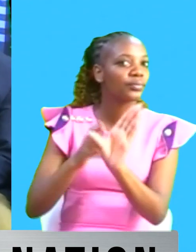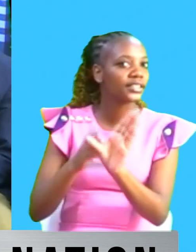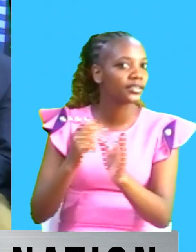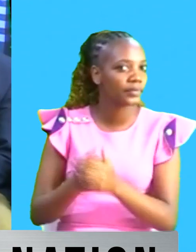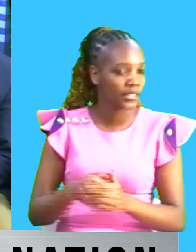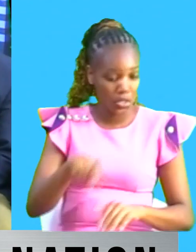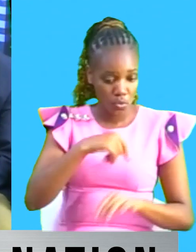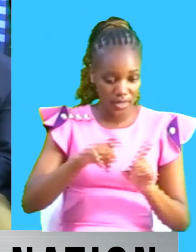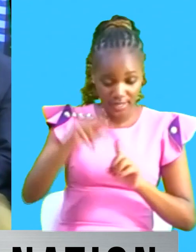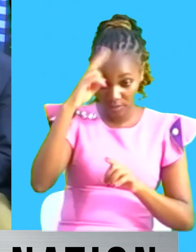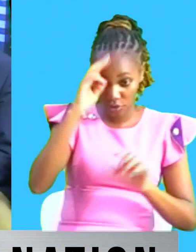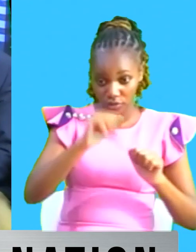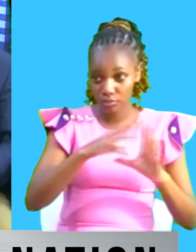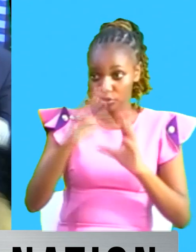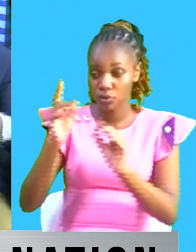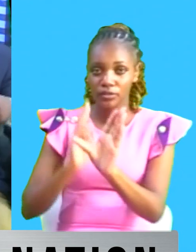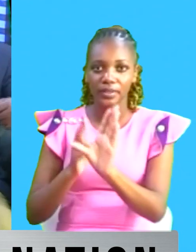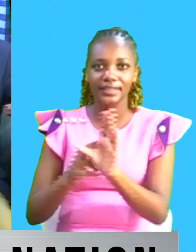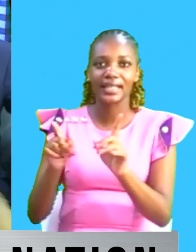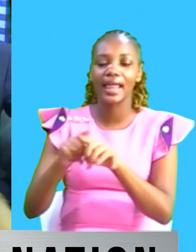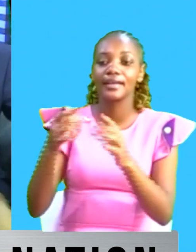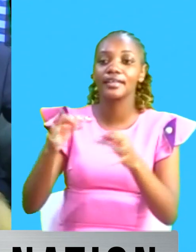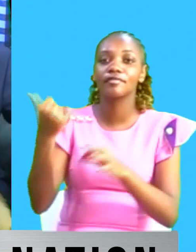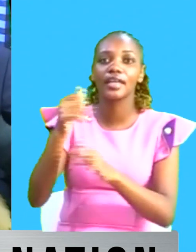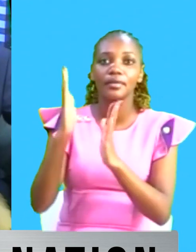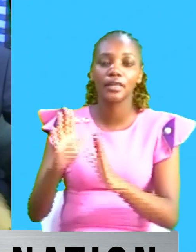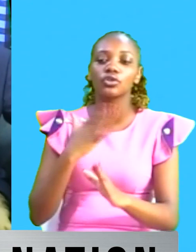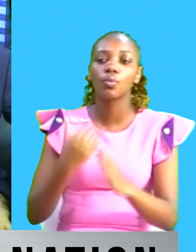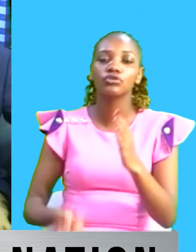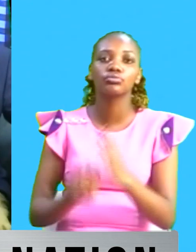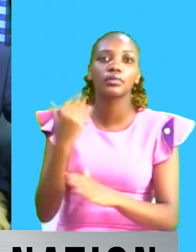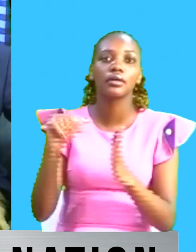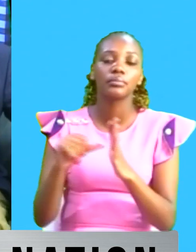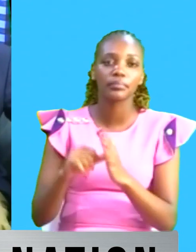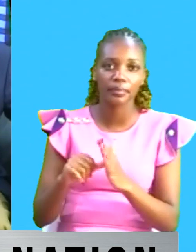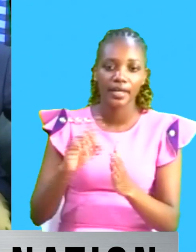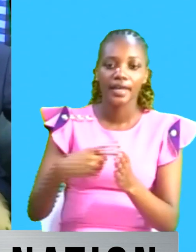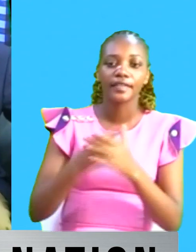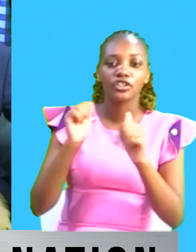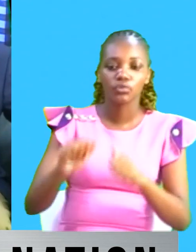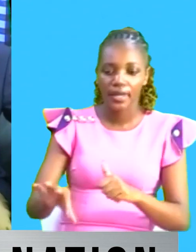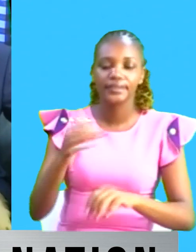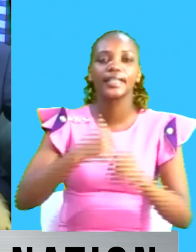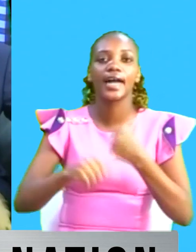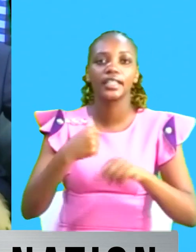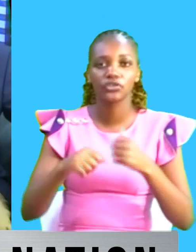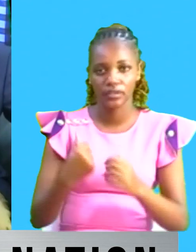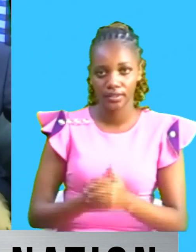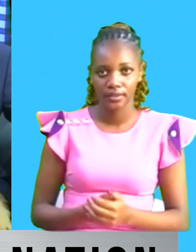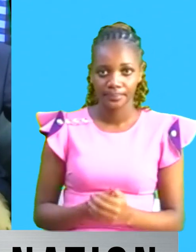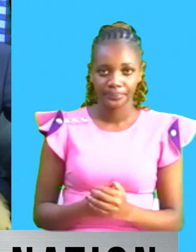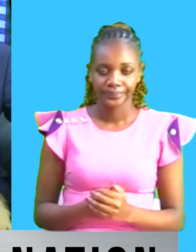as police, participated in the vigil, and if anybody wants to cause a problem, mayhem, or what have you, then you can actually be there and deal with